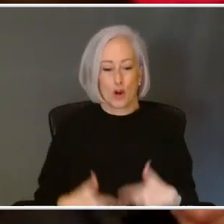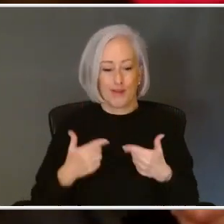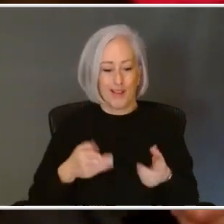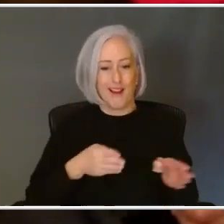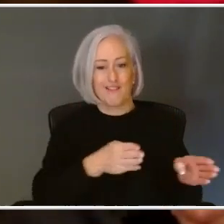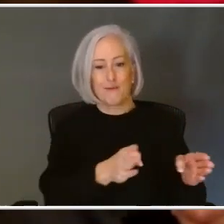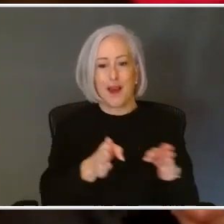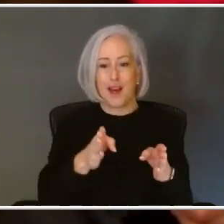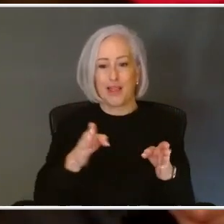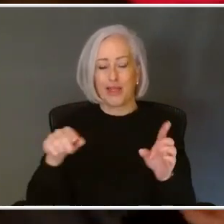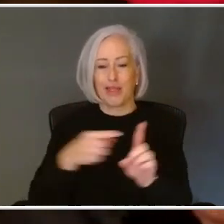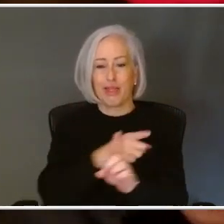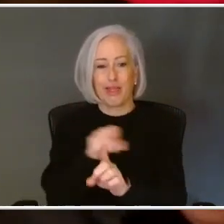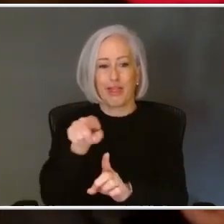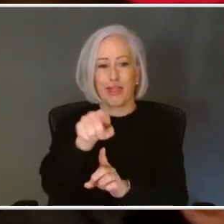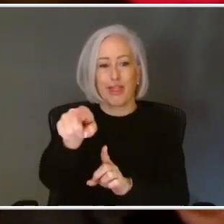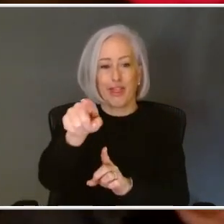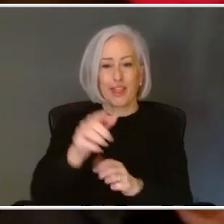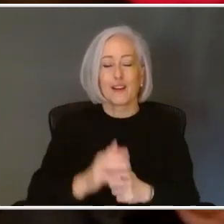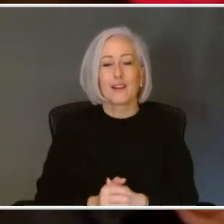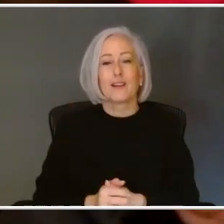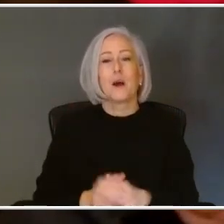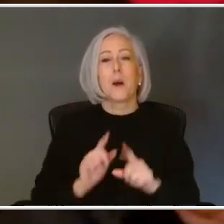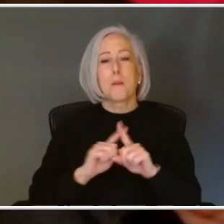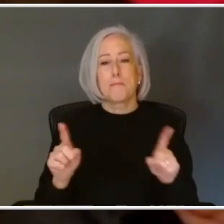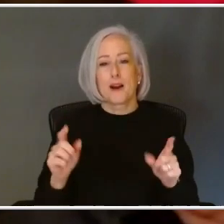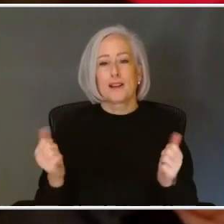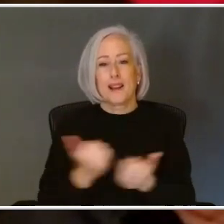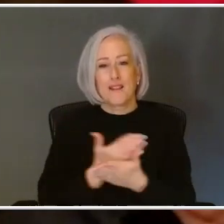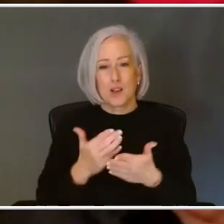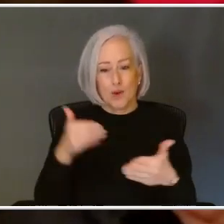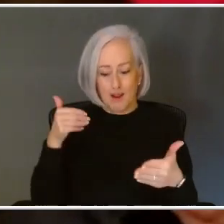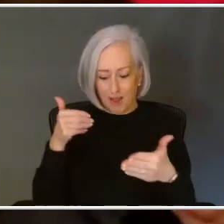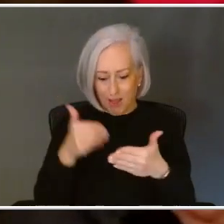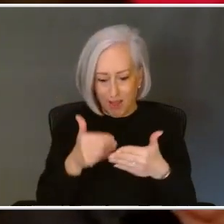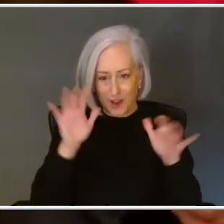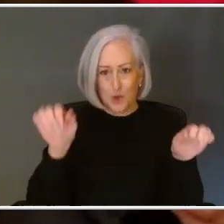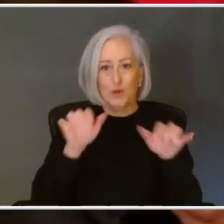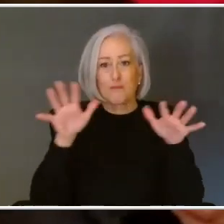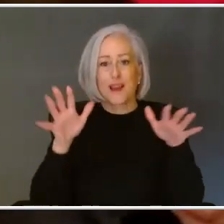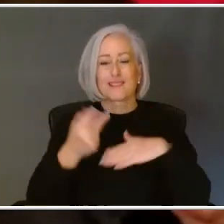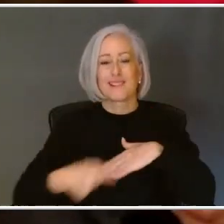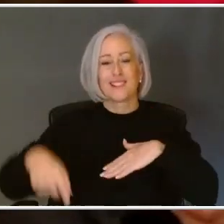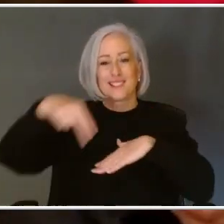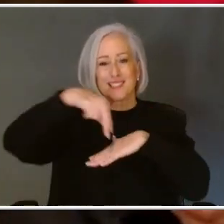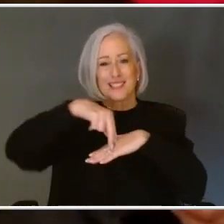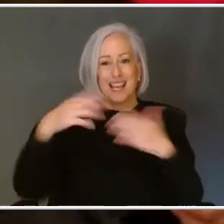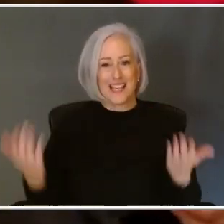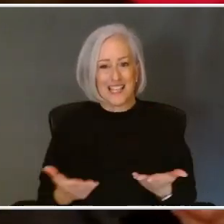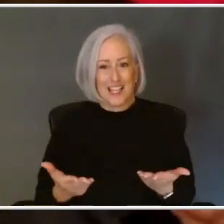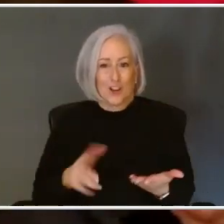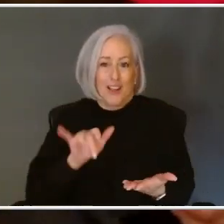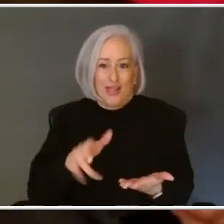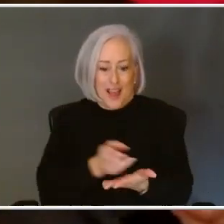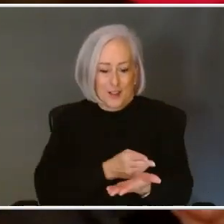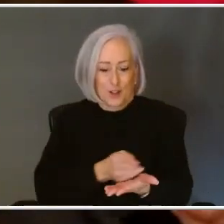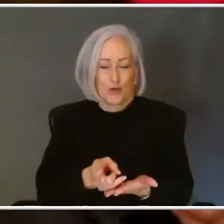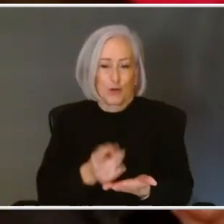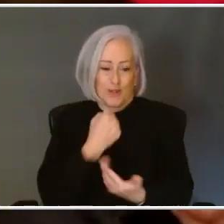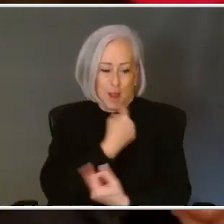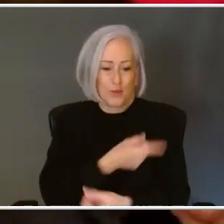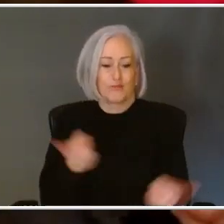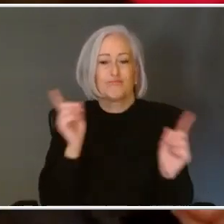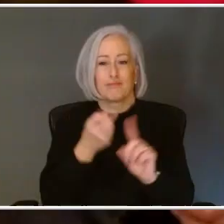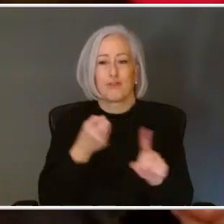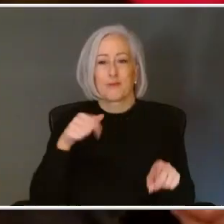up stumbling down. But, we're all on the verge of a miracle just standing here. And that's the truth I would walk away with this from.